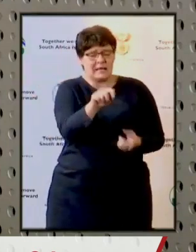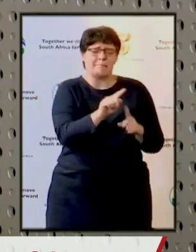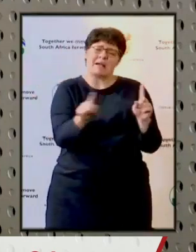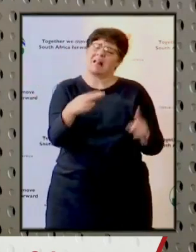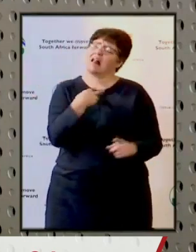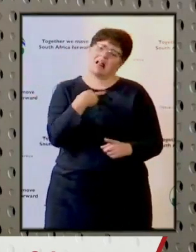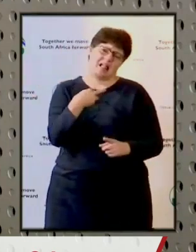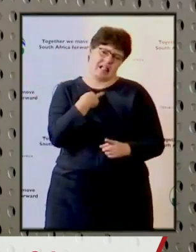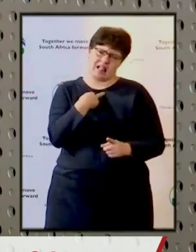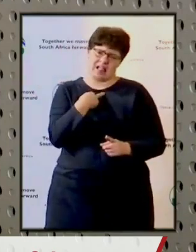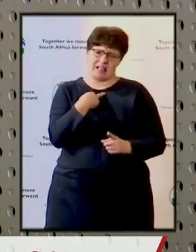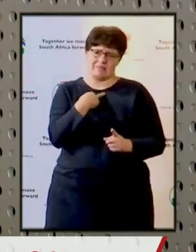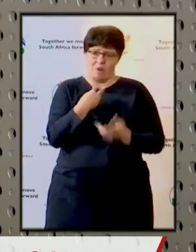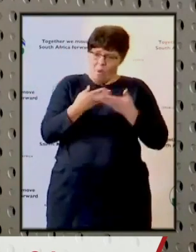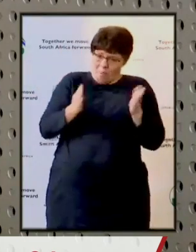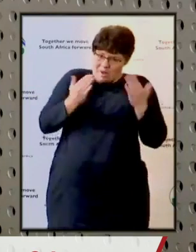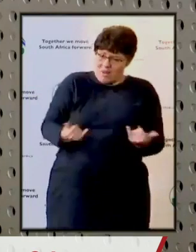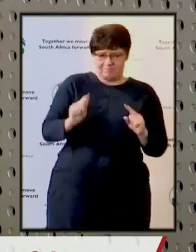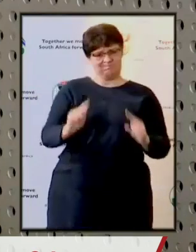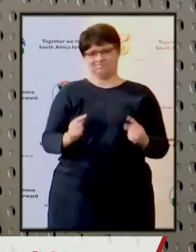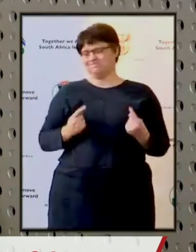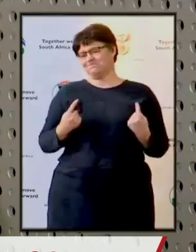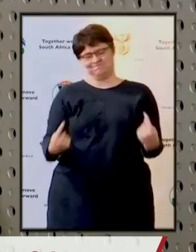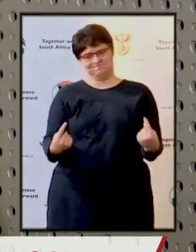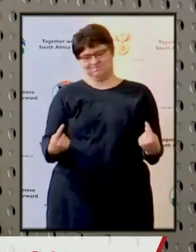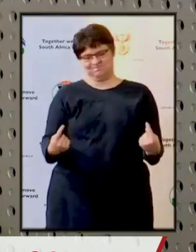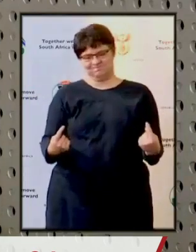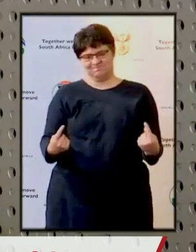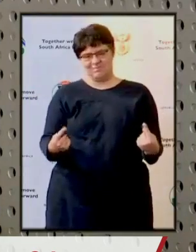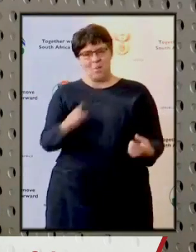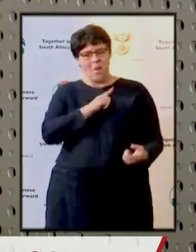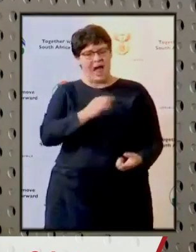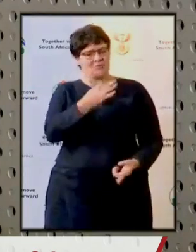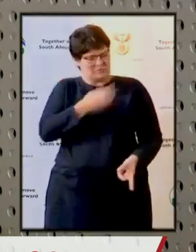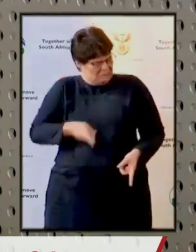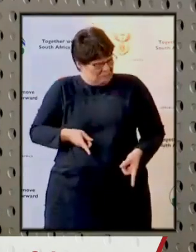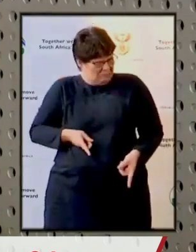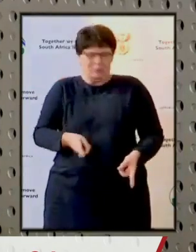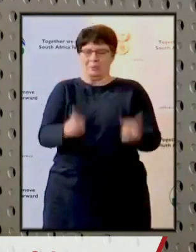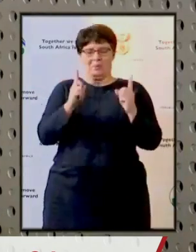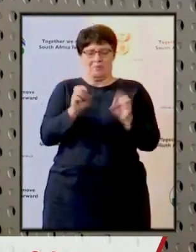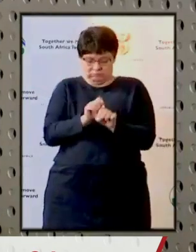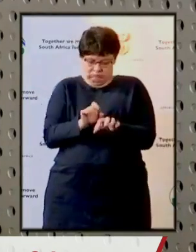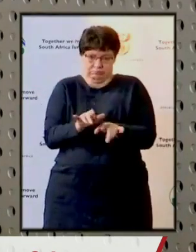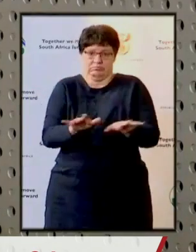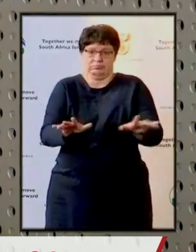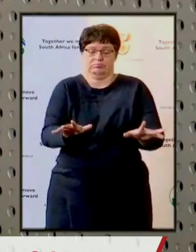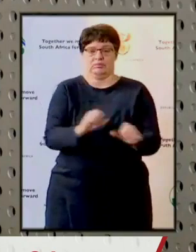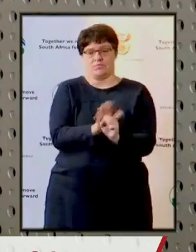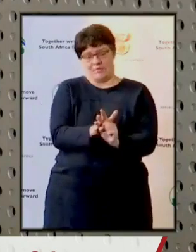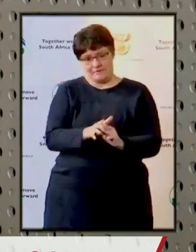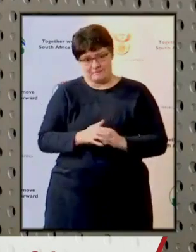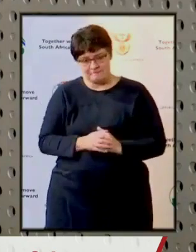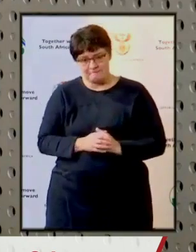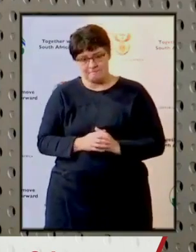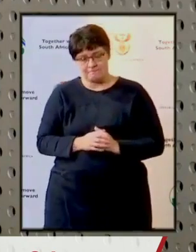allow it at this point because it's too risky for the spread of the virus.